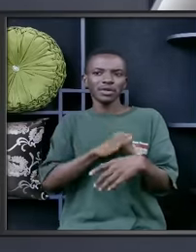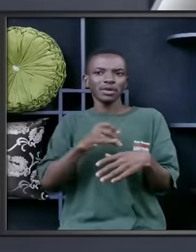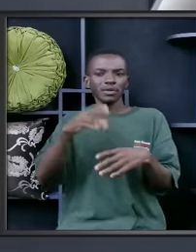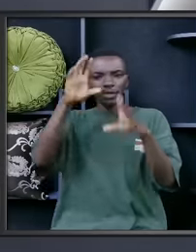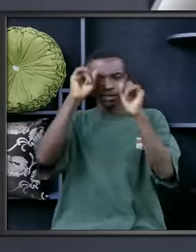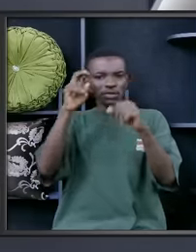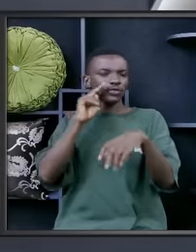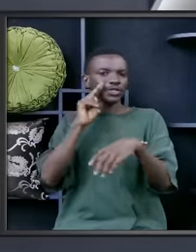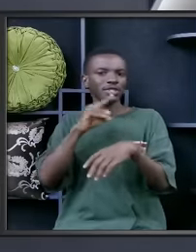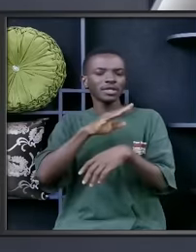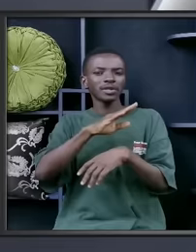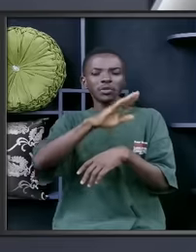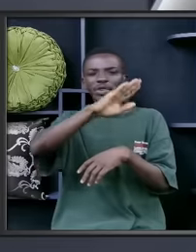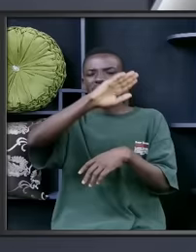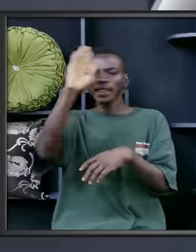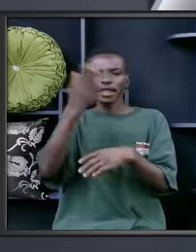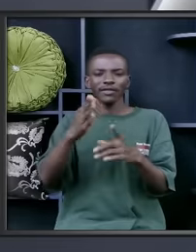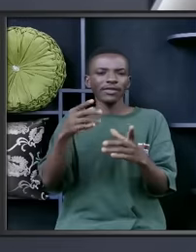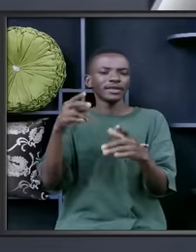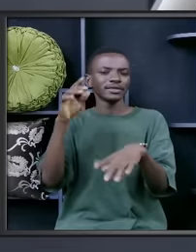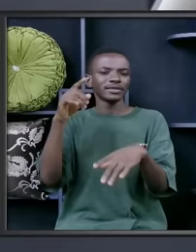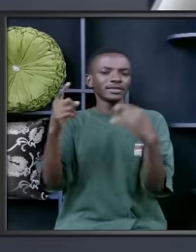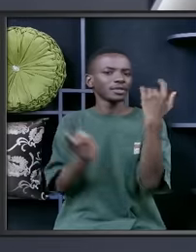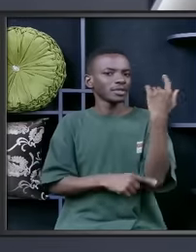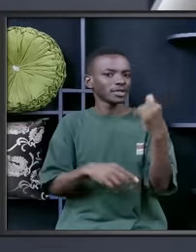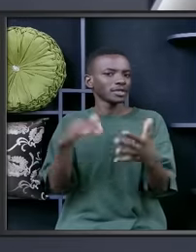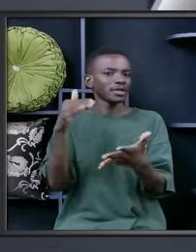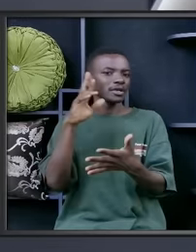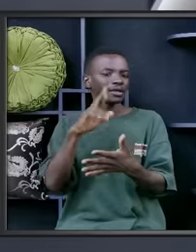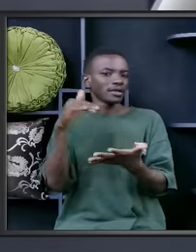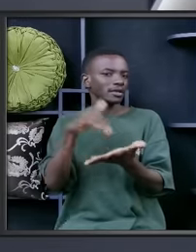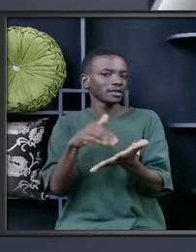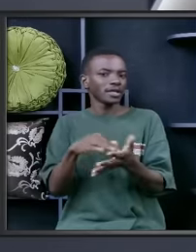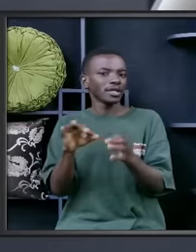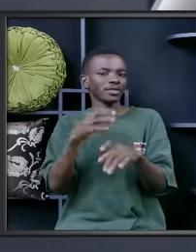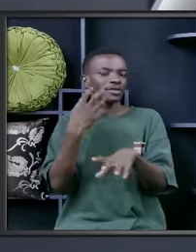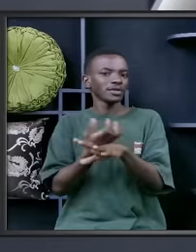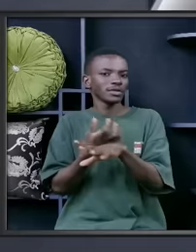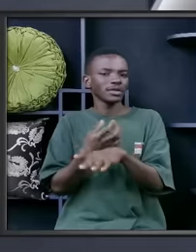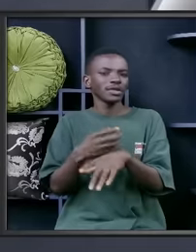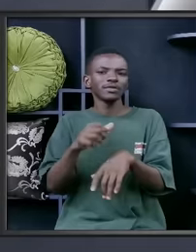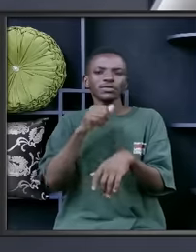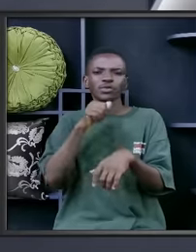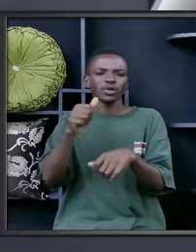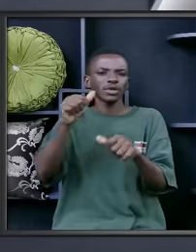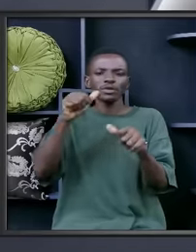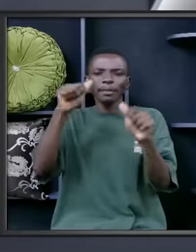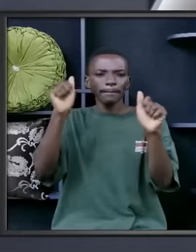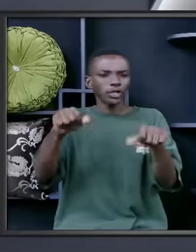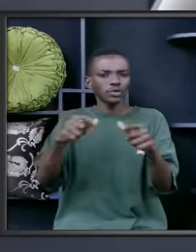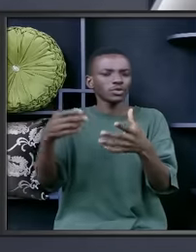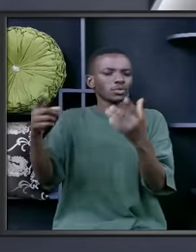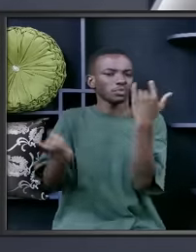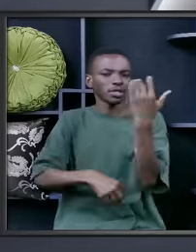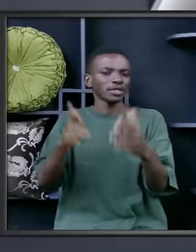Nigeria, okay. I dey tell you, say, it go dey difficult, if not near impossible, for him to beat you